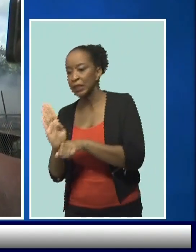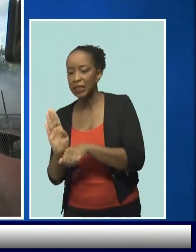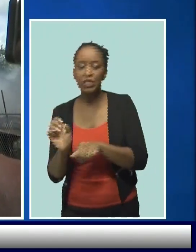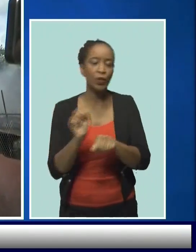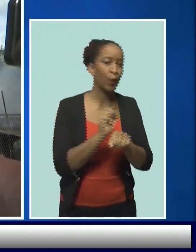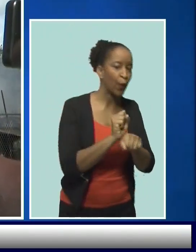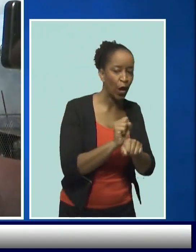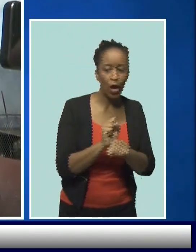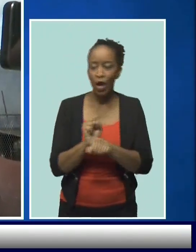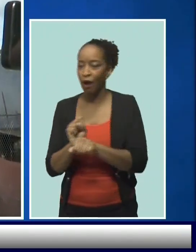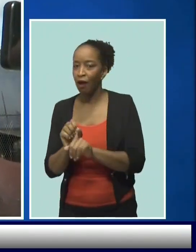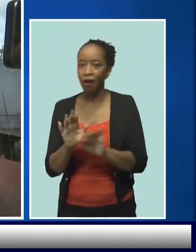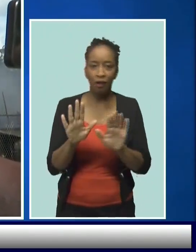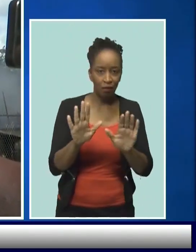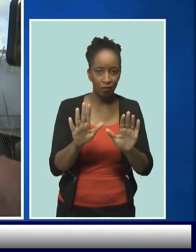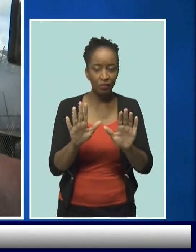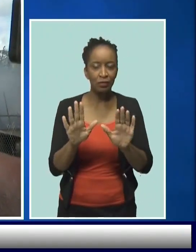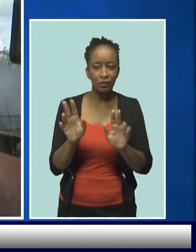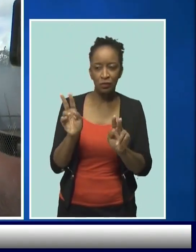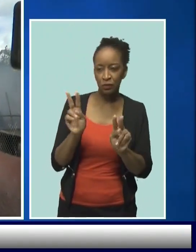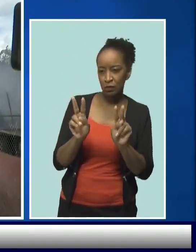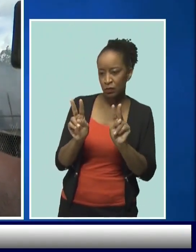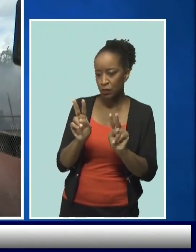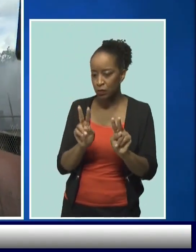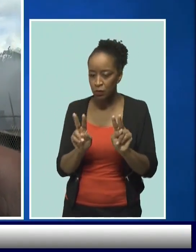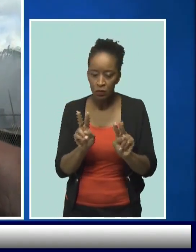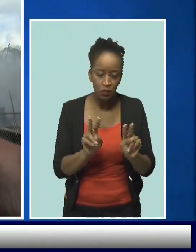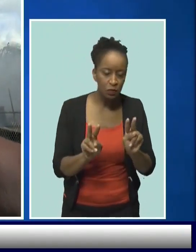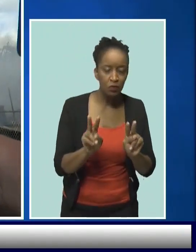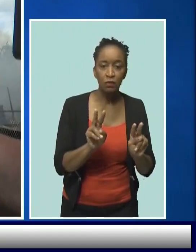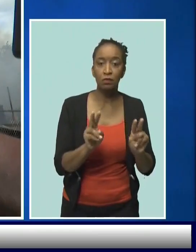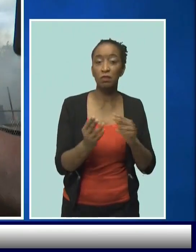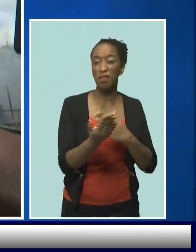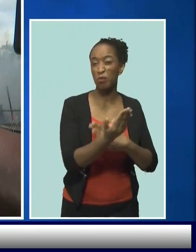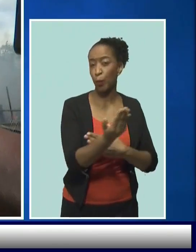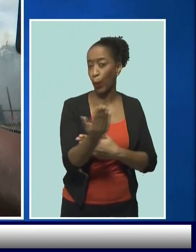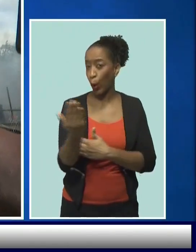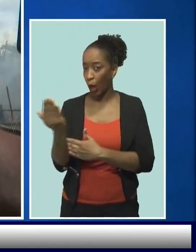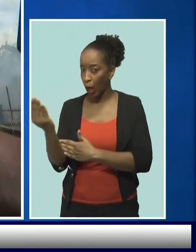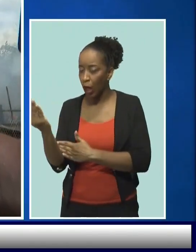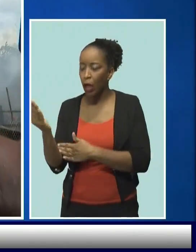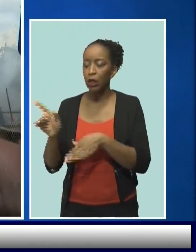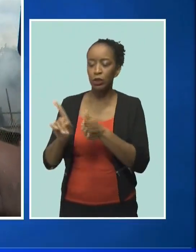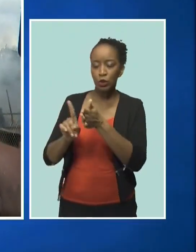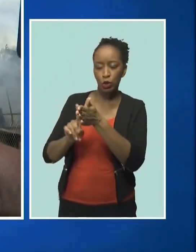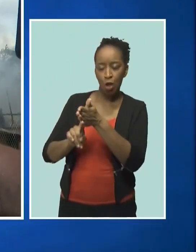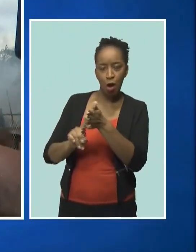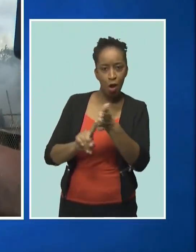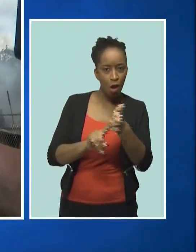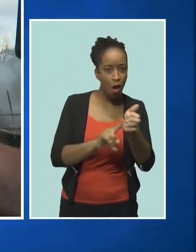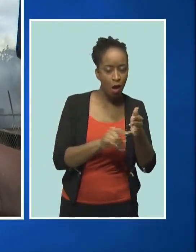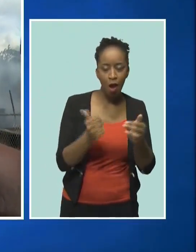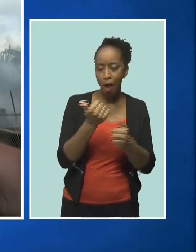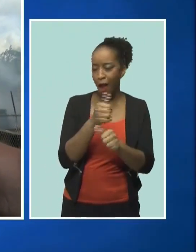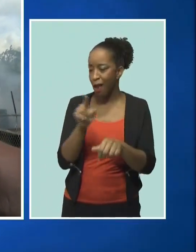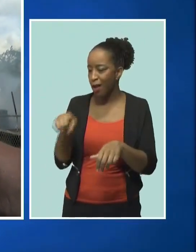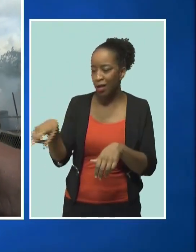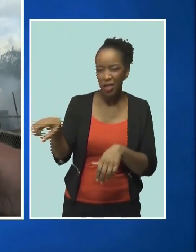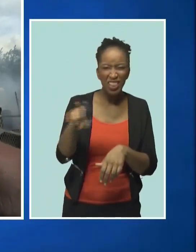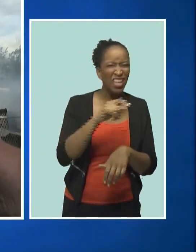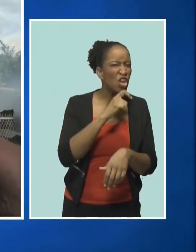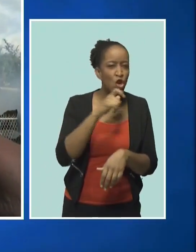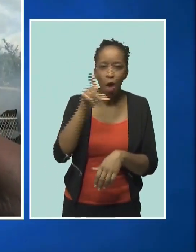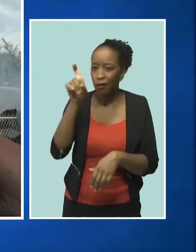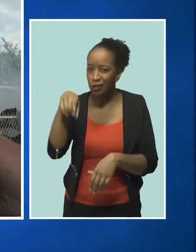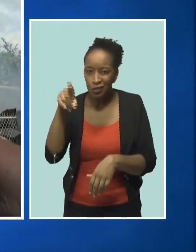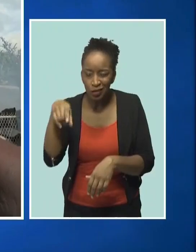Pay some more attention. Make sure when you leave home on mornings that you have your various unnecessary appliances plugged